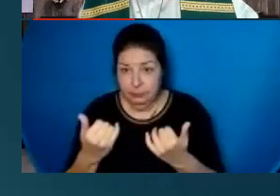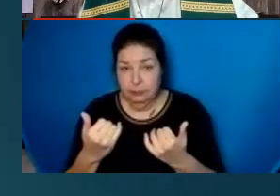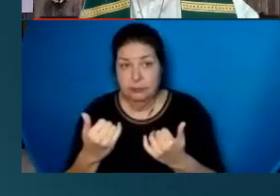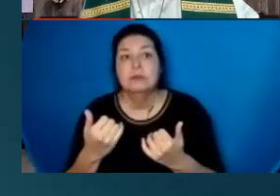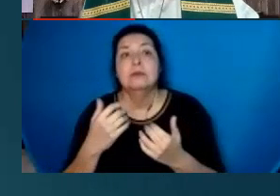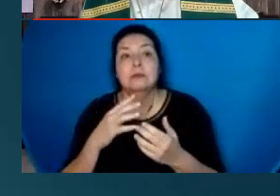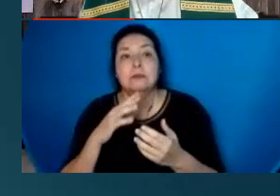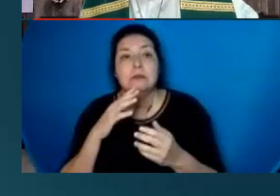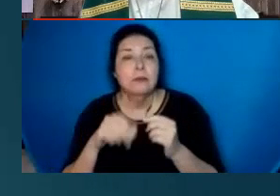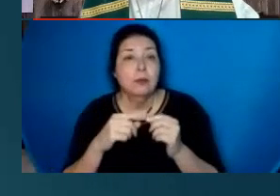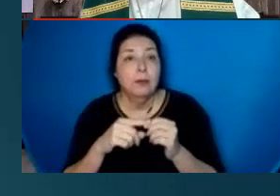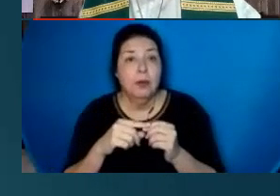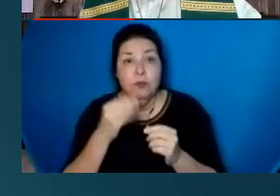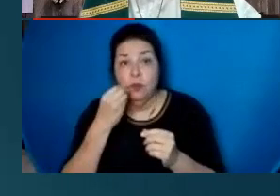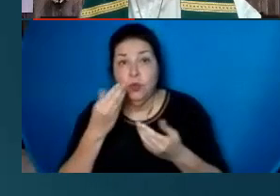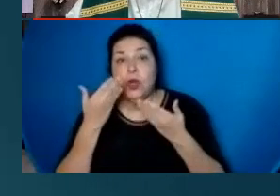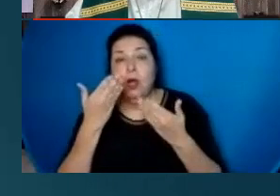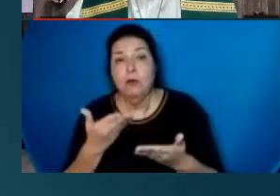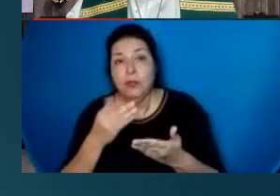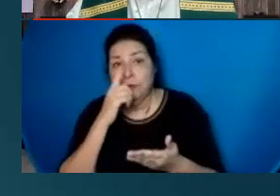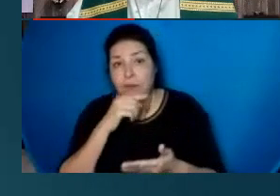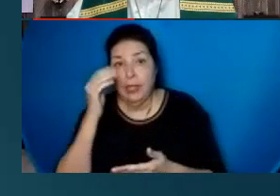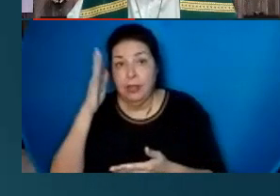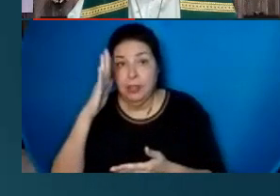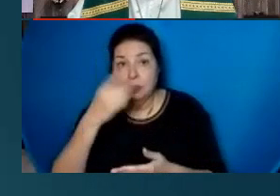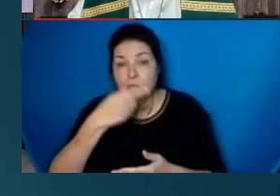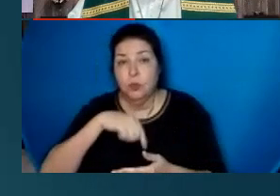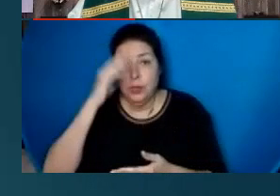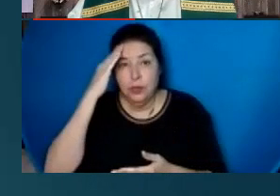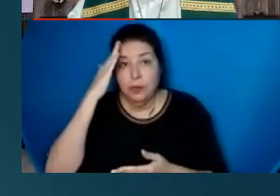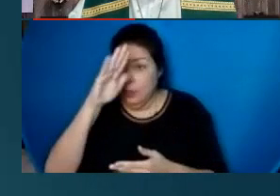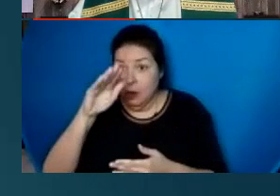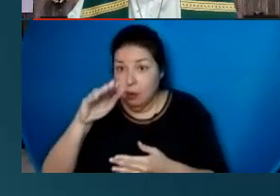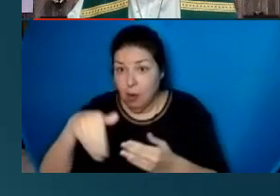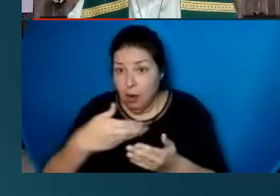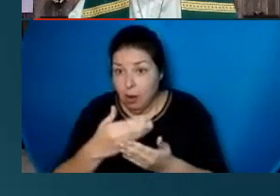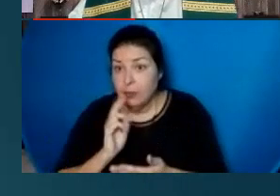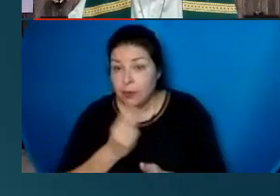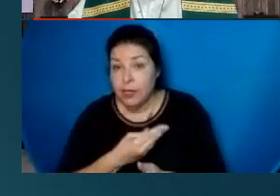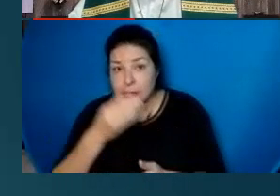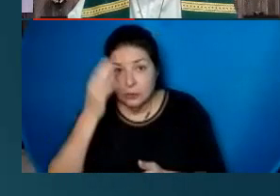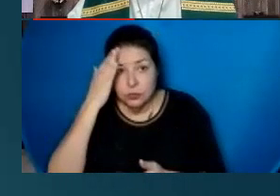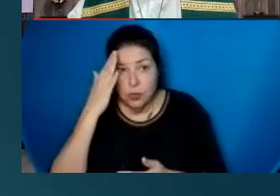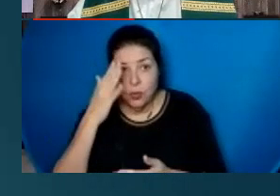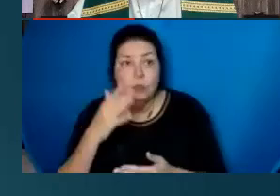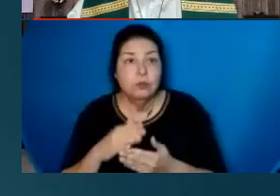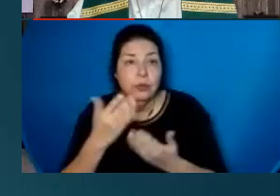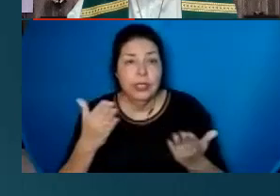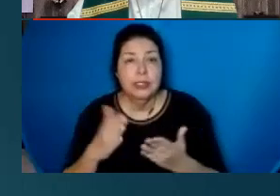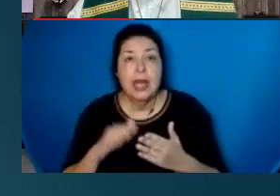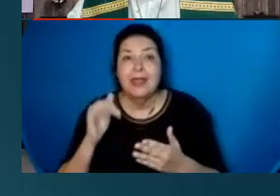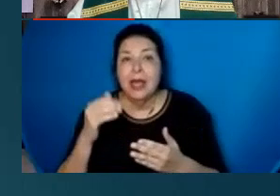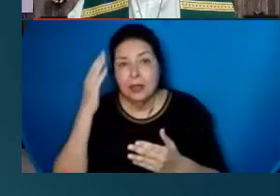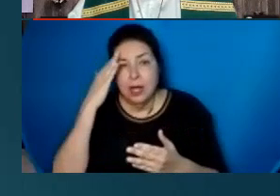food offered to idols, we know that all of us possess knowledge. This knowledge puffs up, but